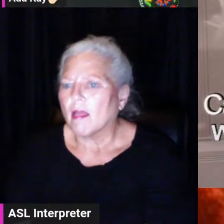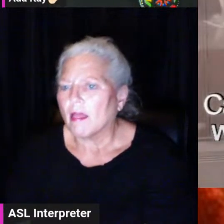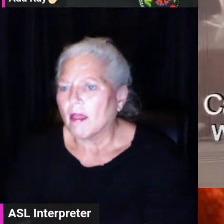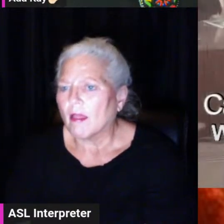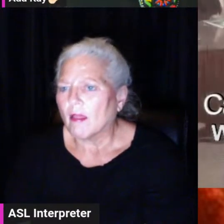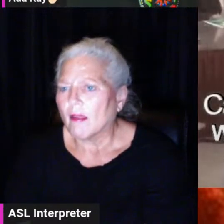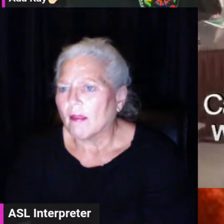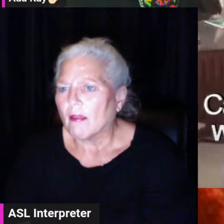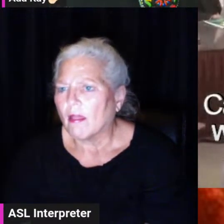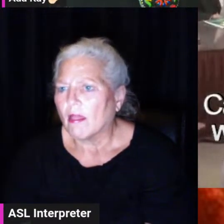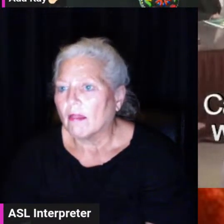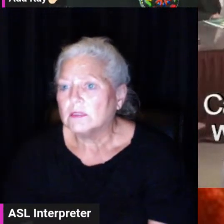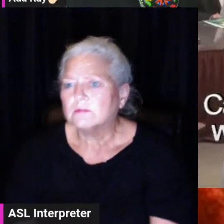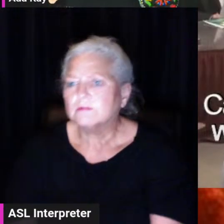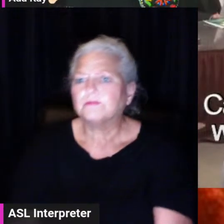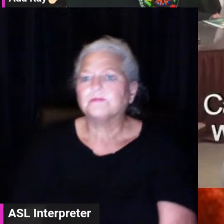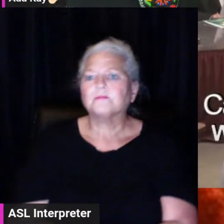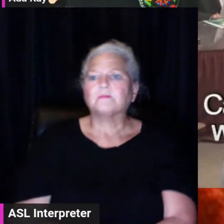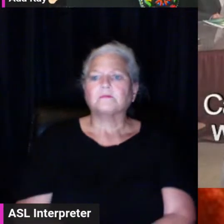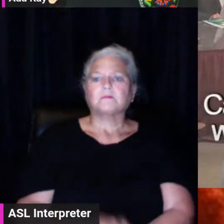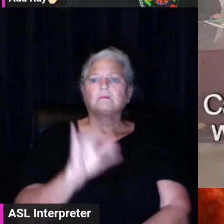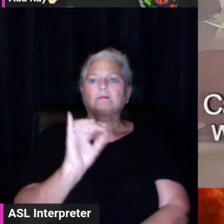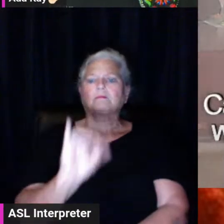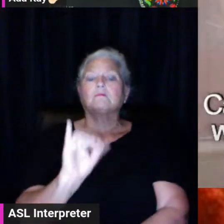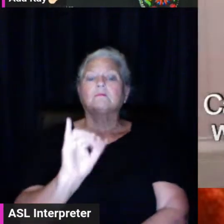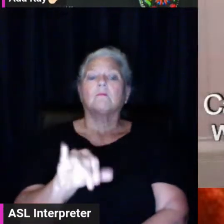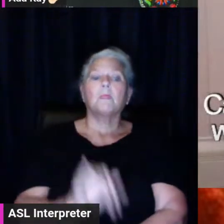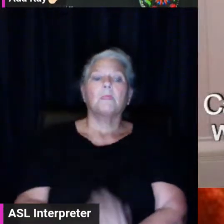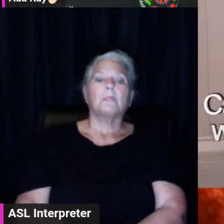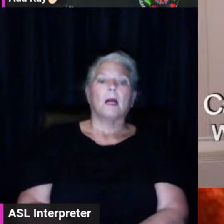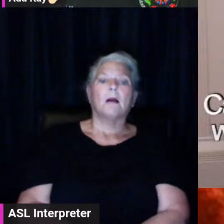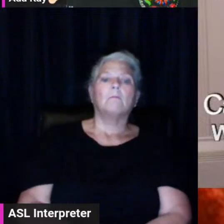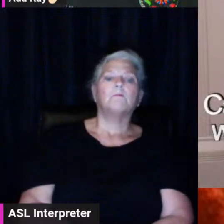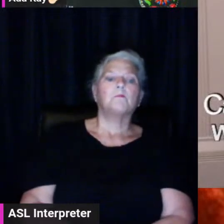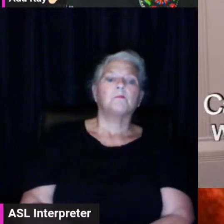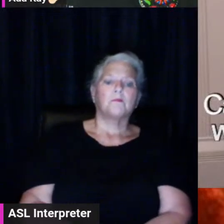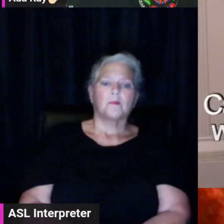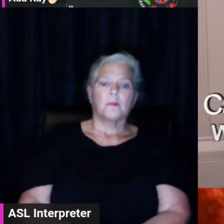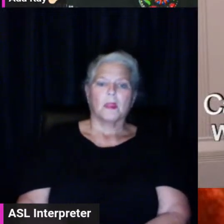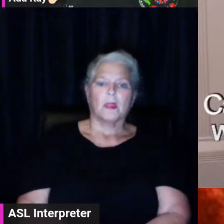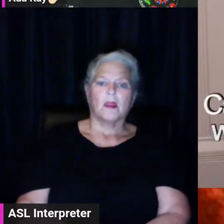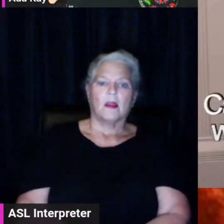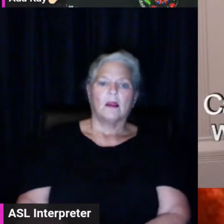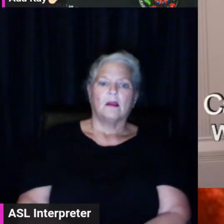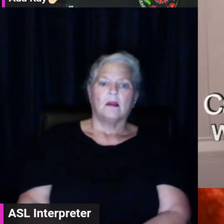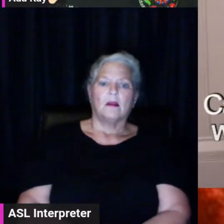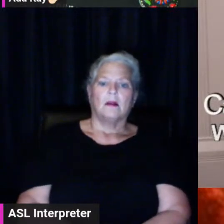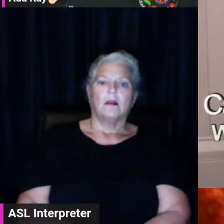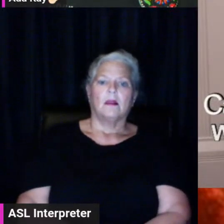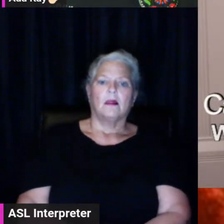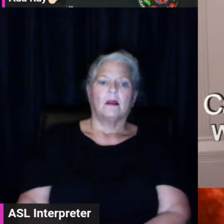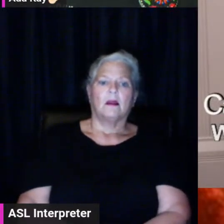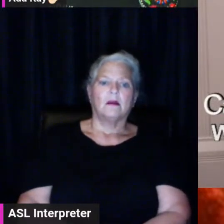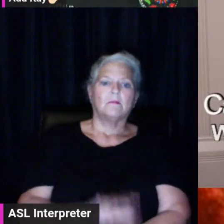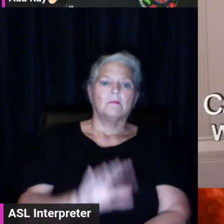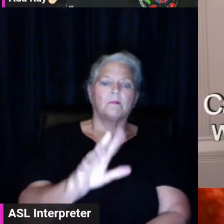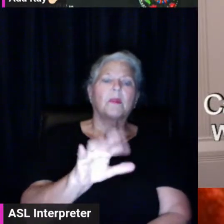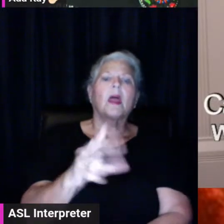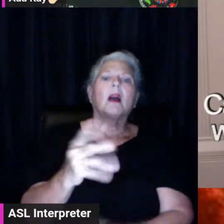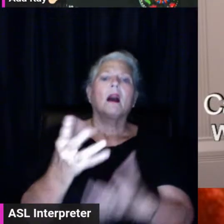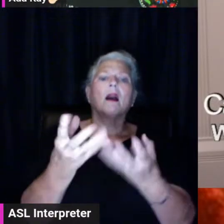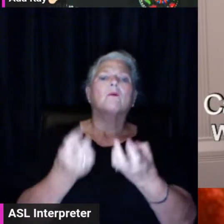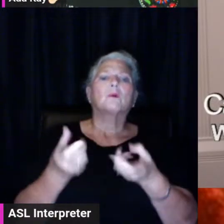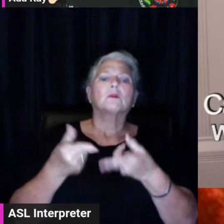million and change. That's unusually high. If you've been following this along, it's an unusually high number. I just wanted to let you know